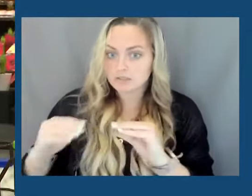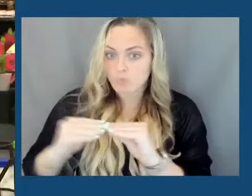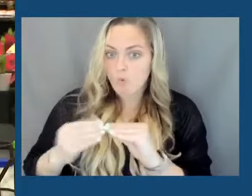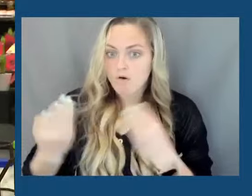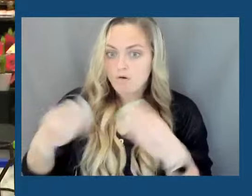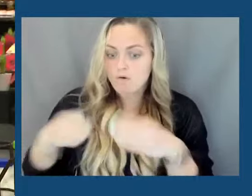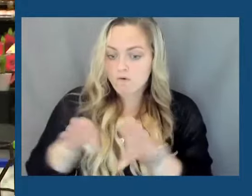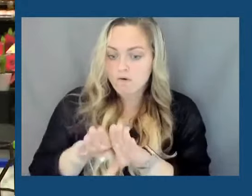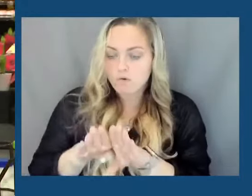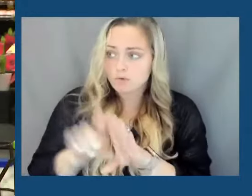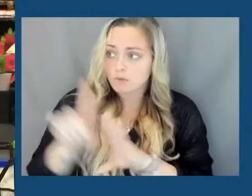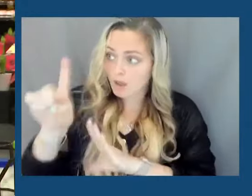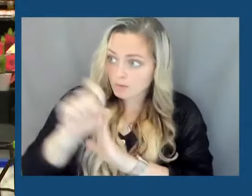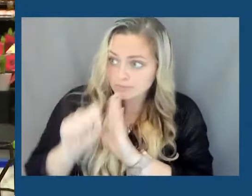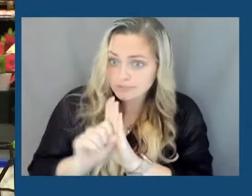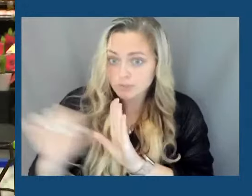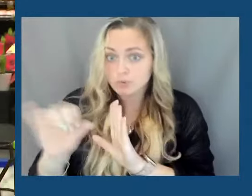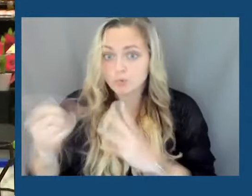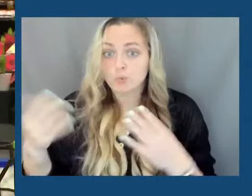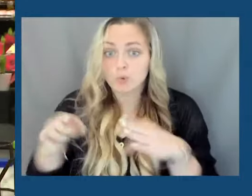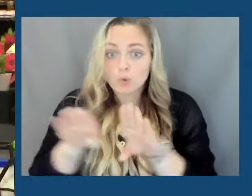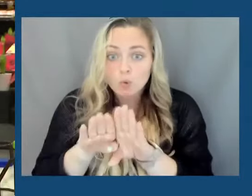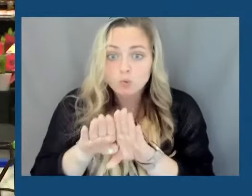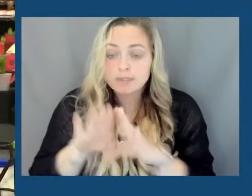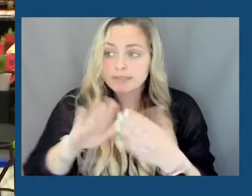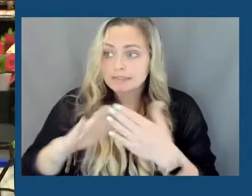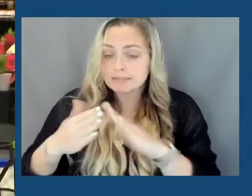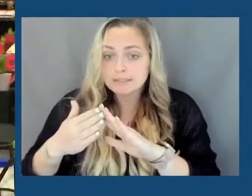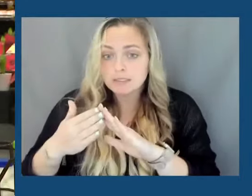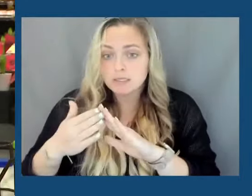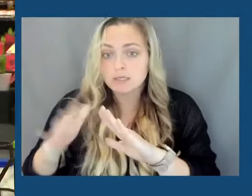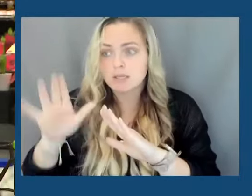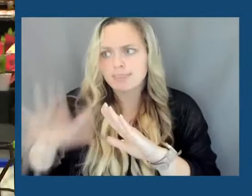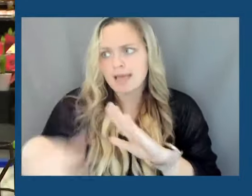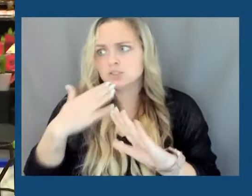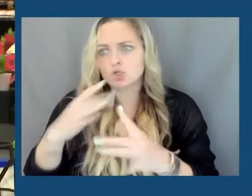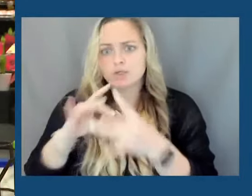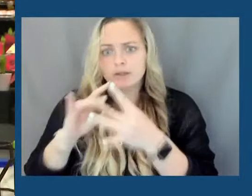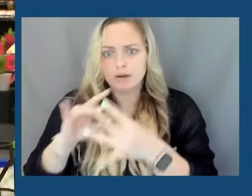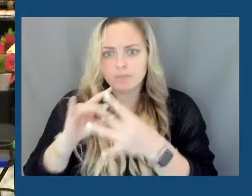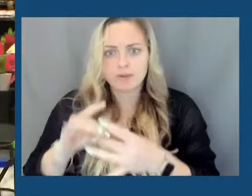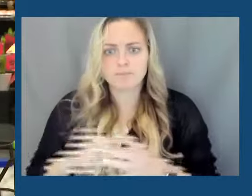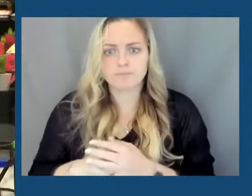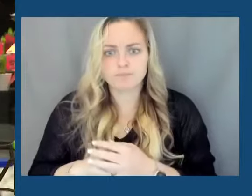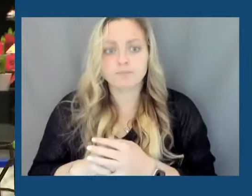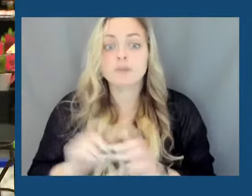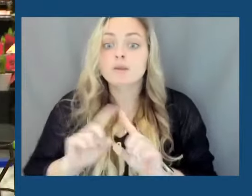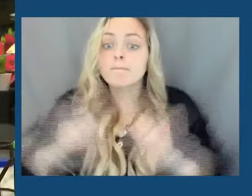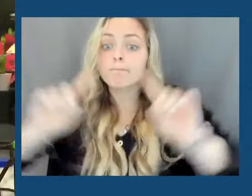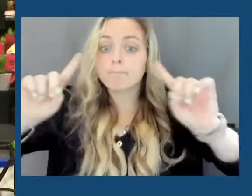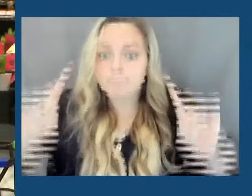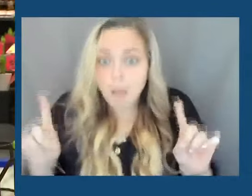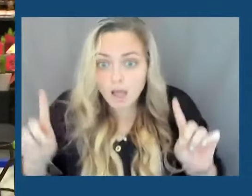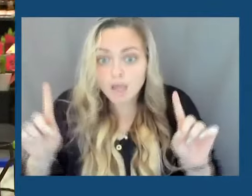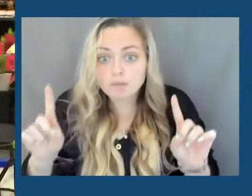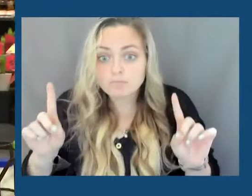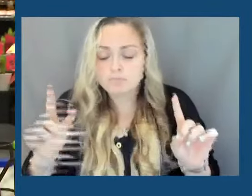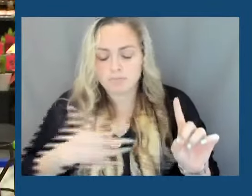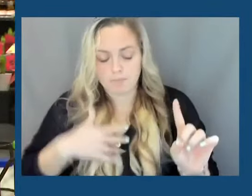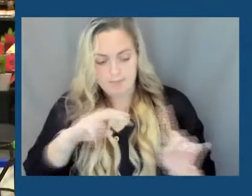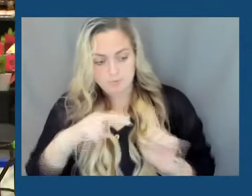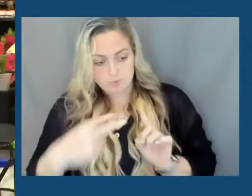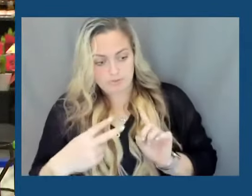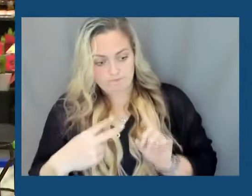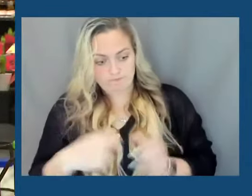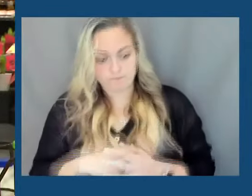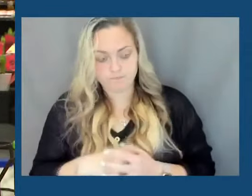even upstate, they're closing, and in the city. That is a good dynamic, but here's where I stand.